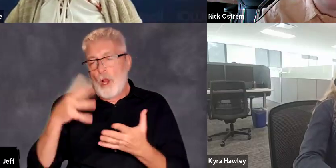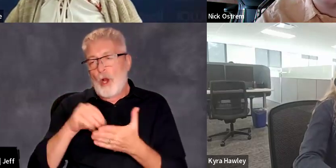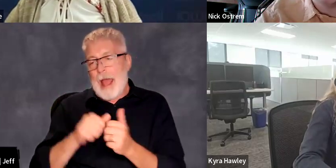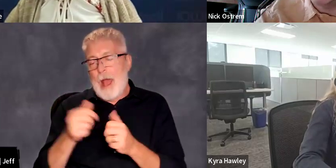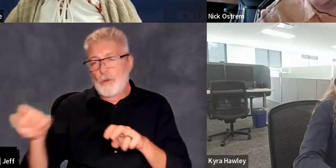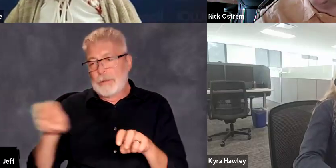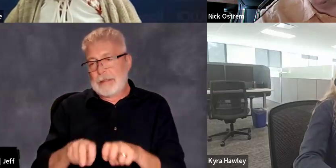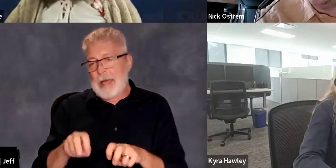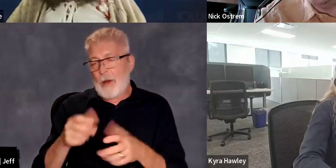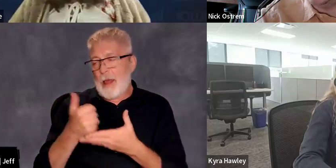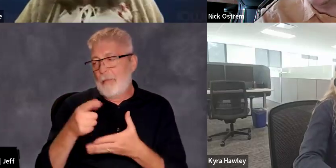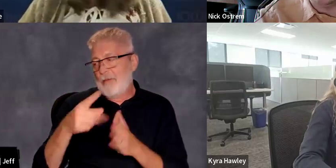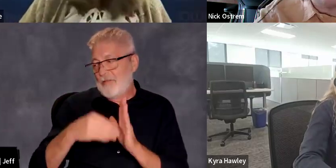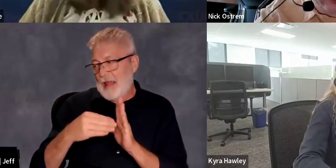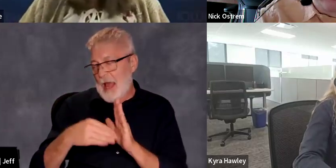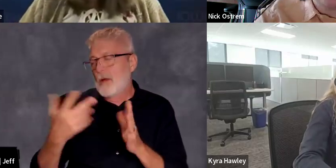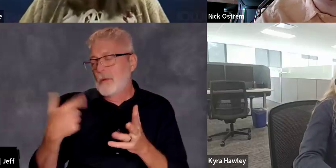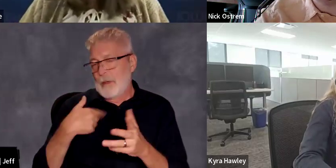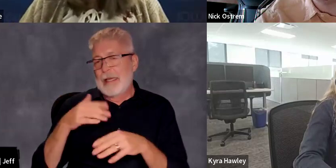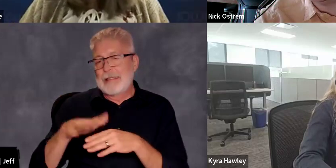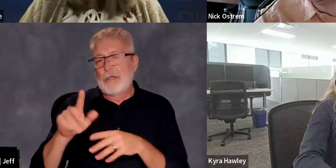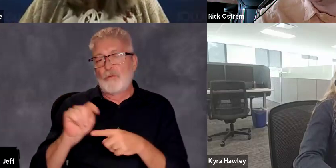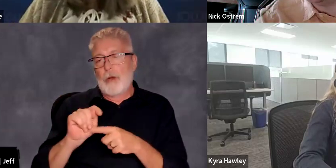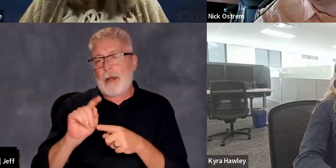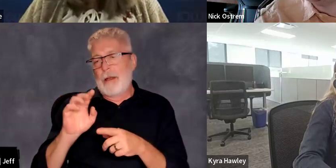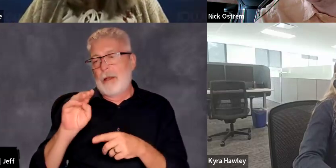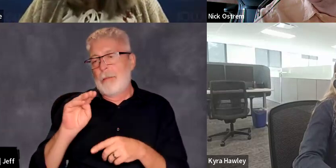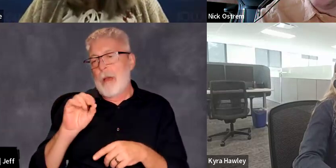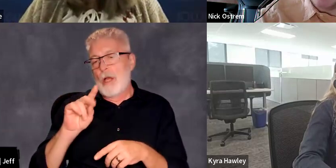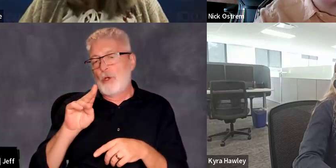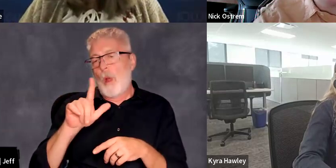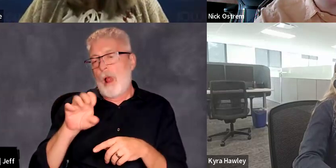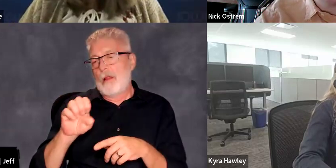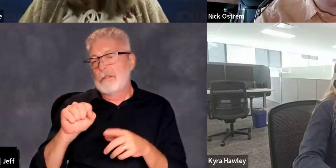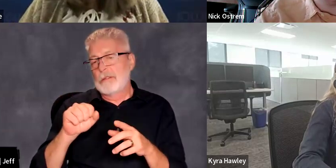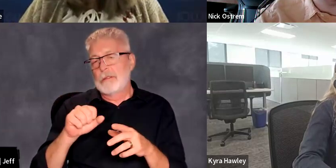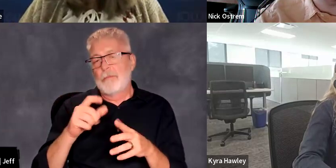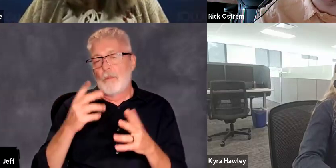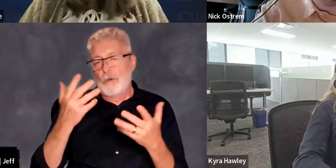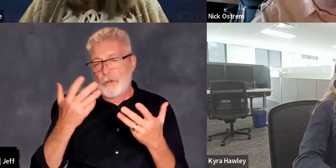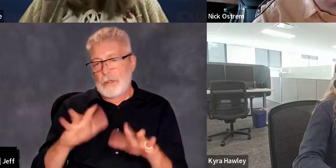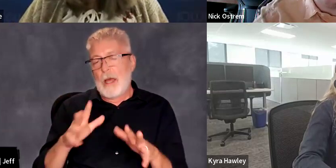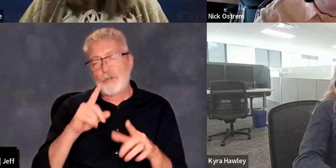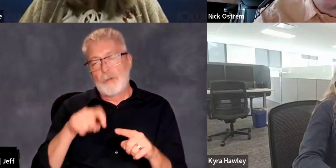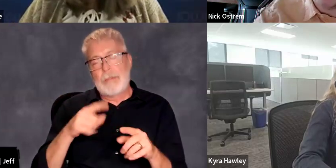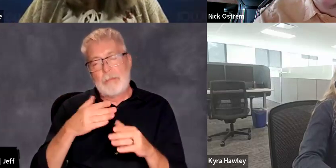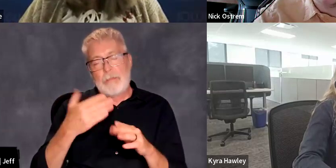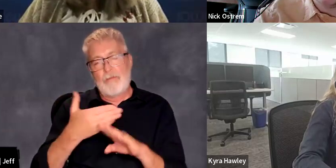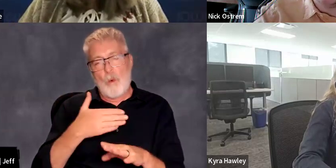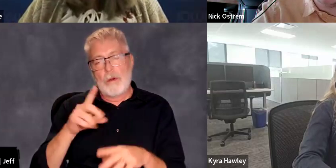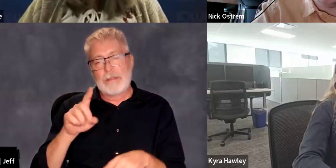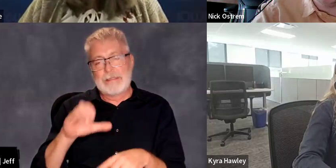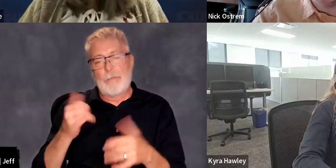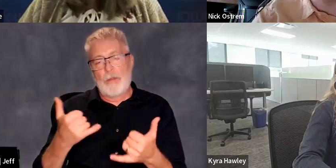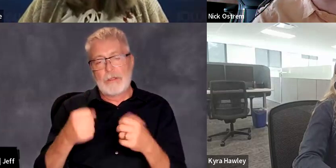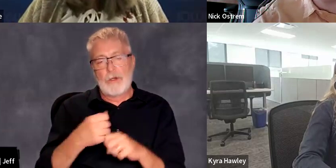through PrepWise, we can send them the training modules when those are finished. Like absolutely sure by the end of the year, like hopefully